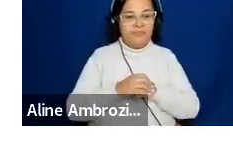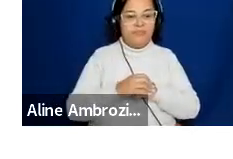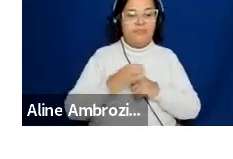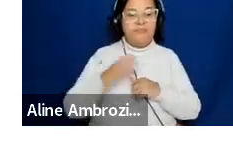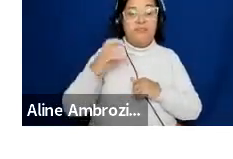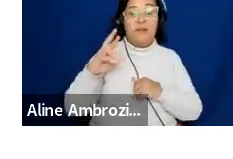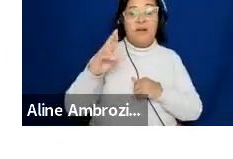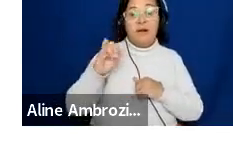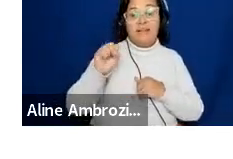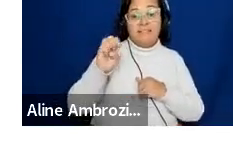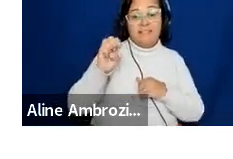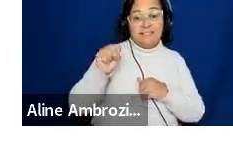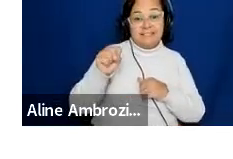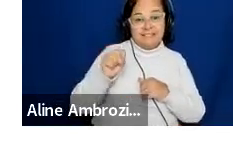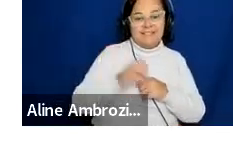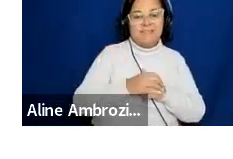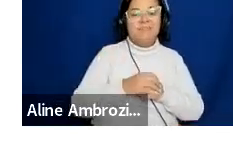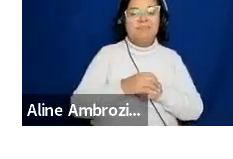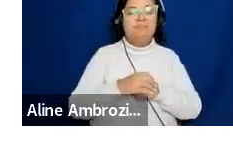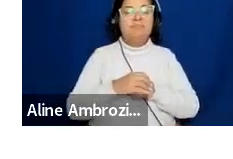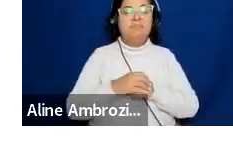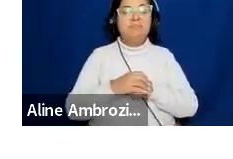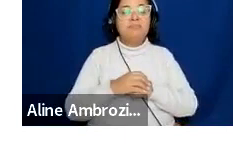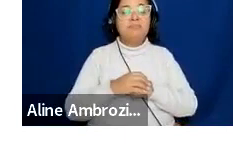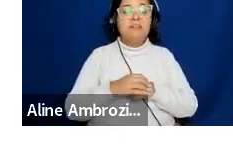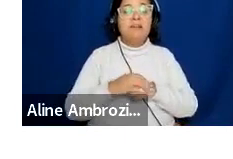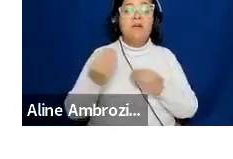developed and what were its initial outcomes